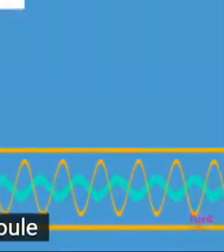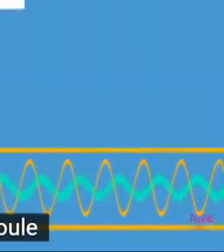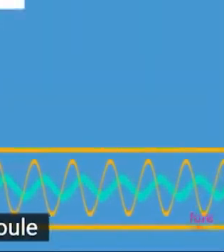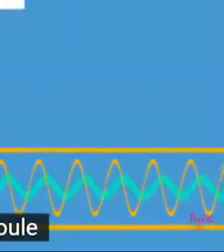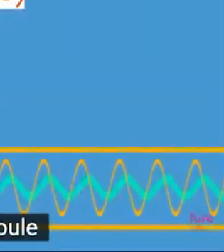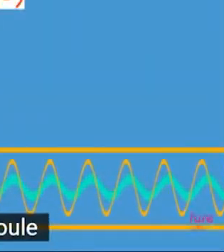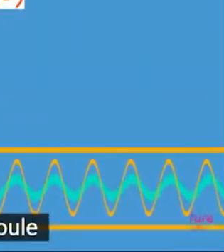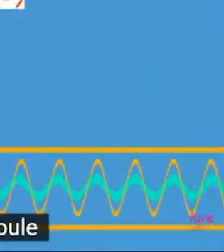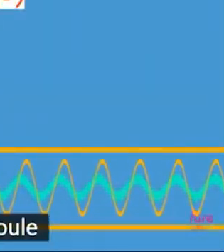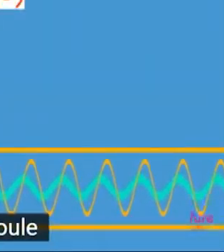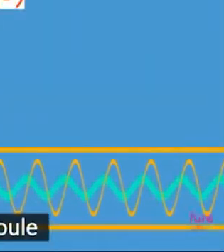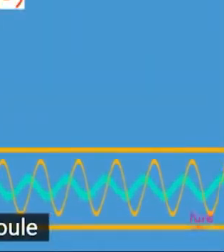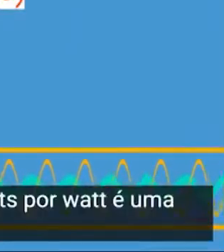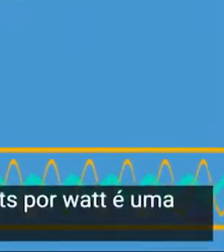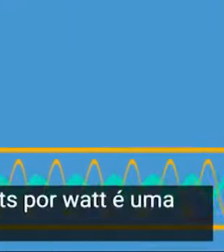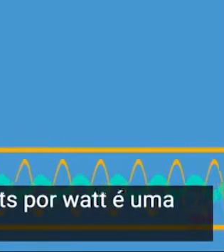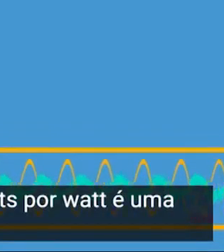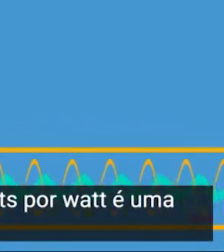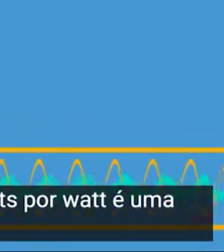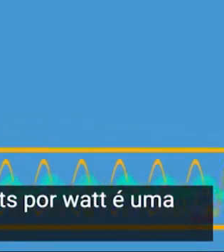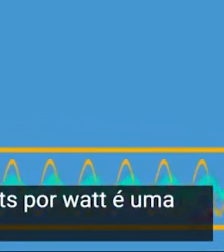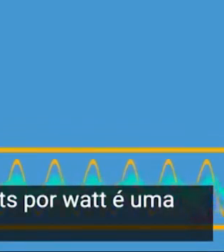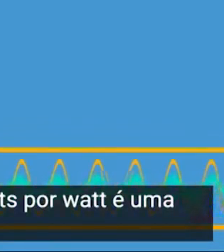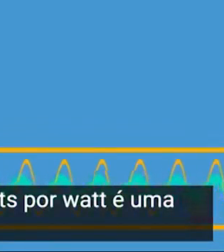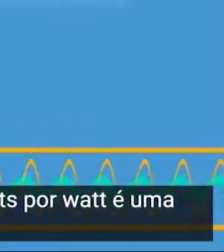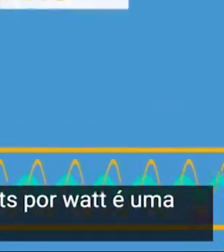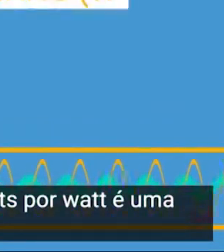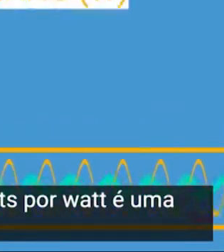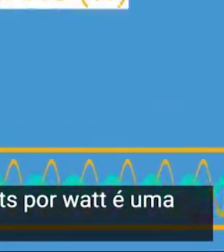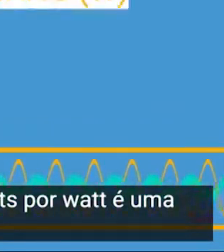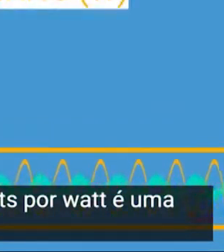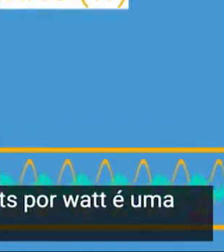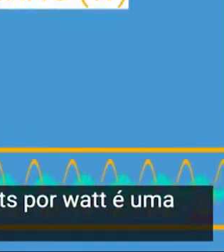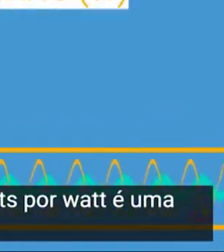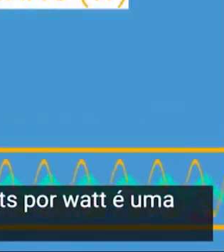The unit of energy is a joule. However, when dealing